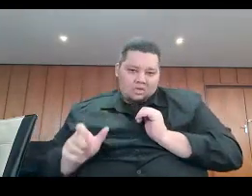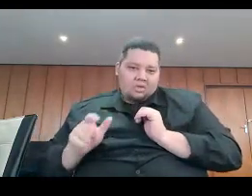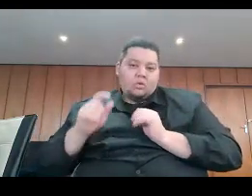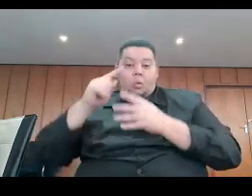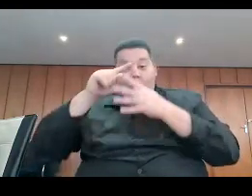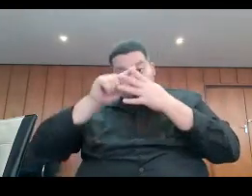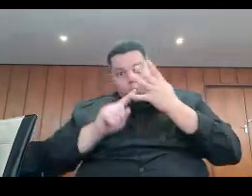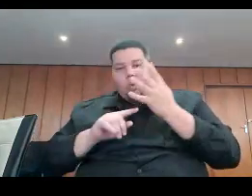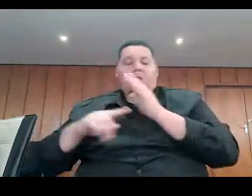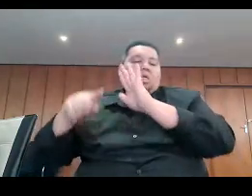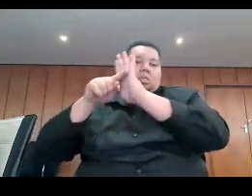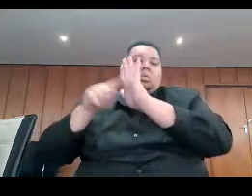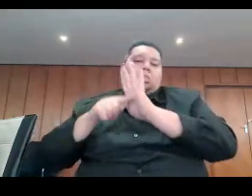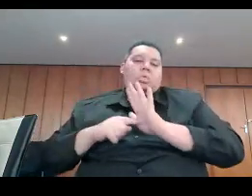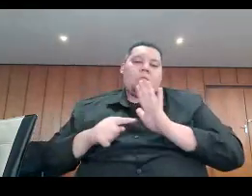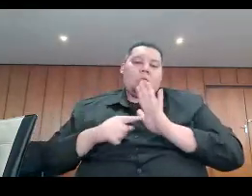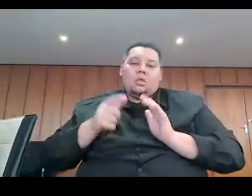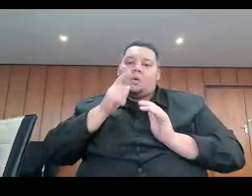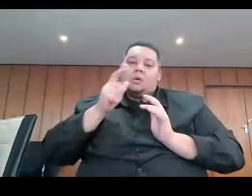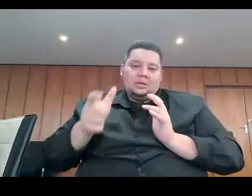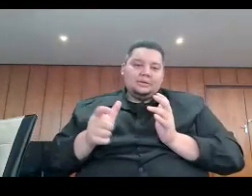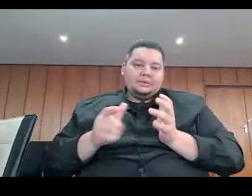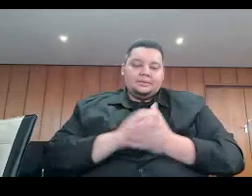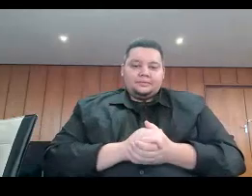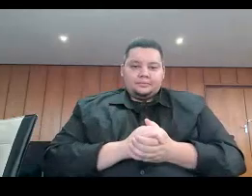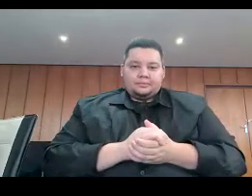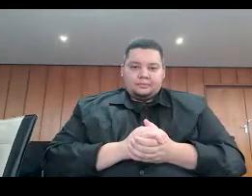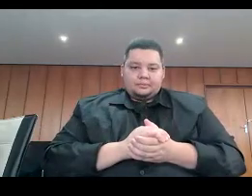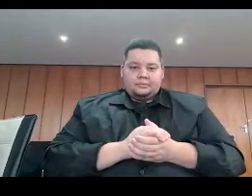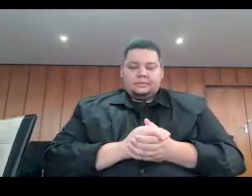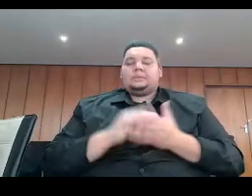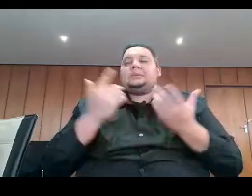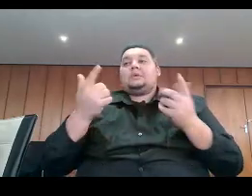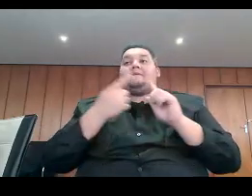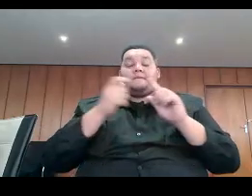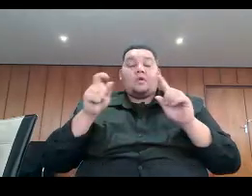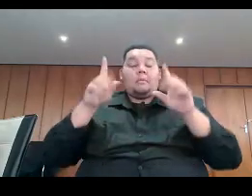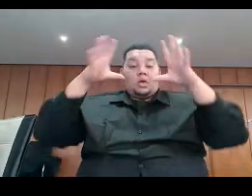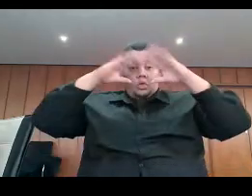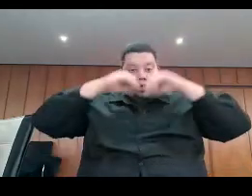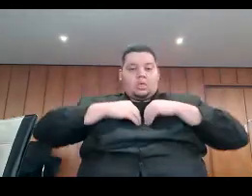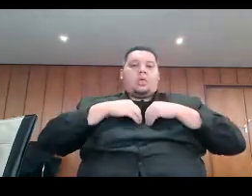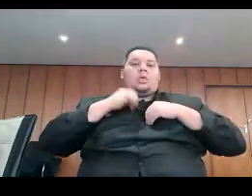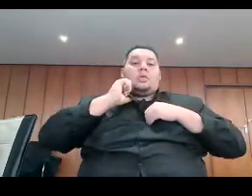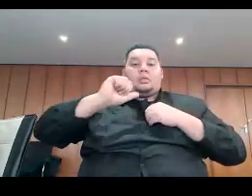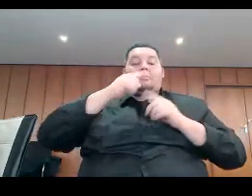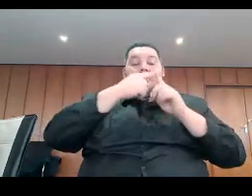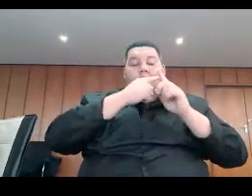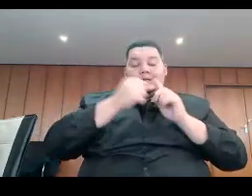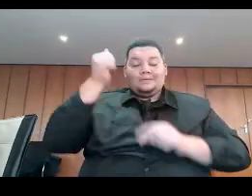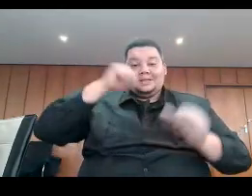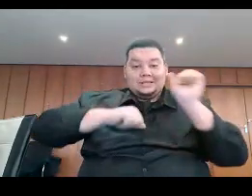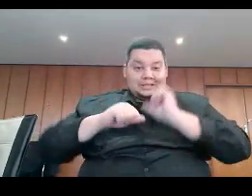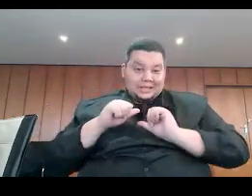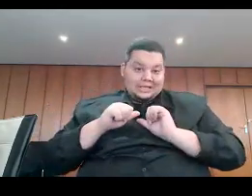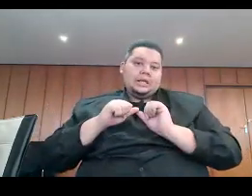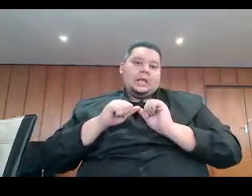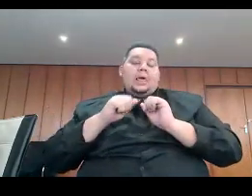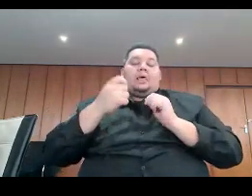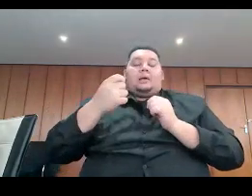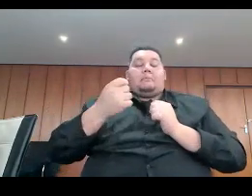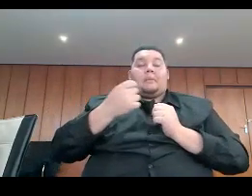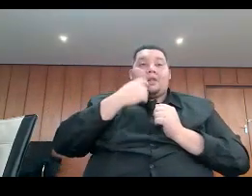terms, all dehumanizing. As a consequence of adopting the science uncritically, medicine